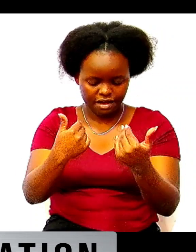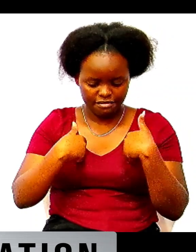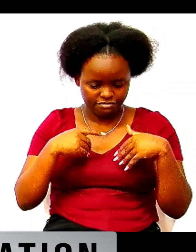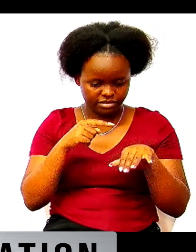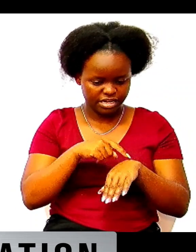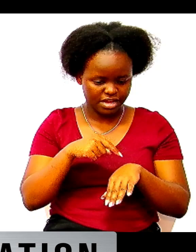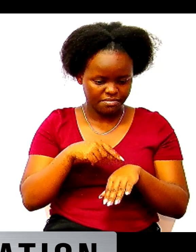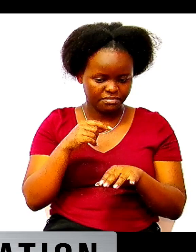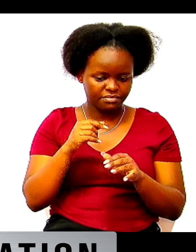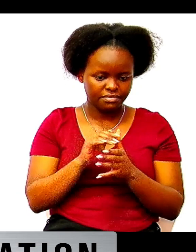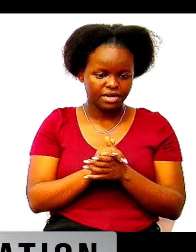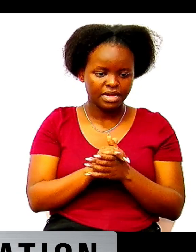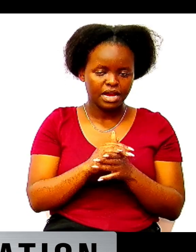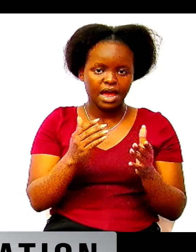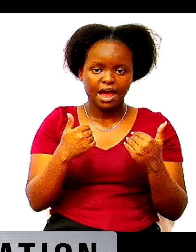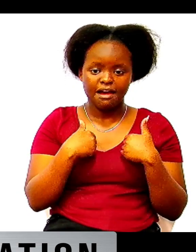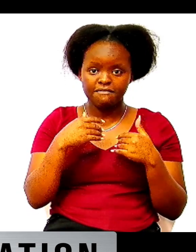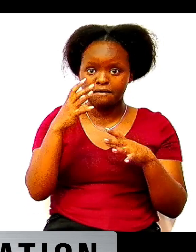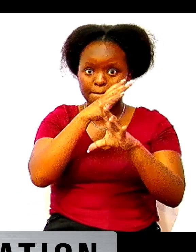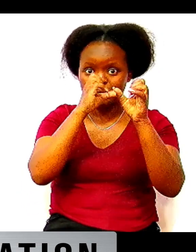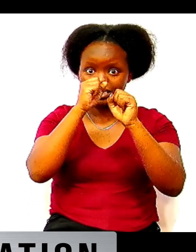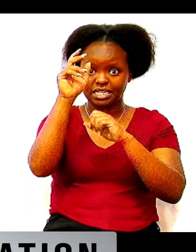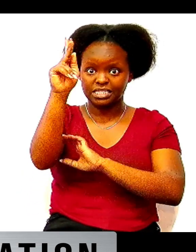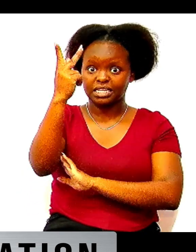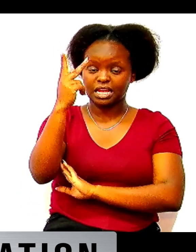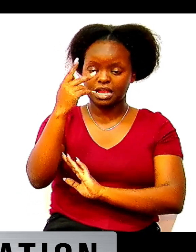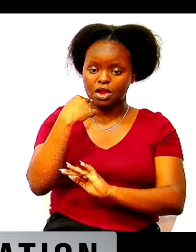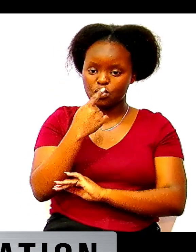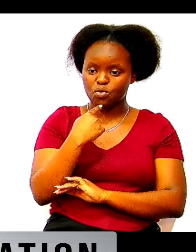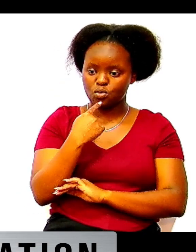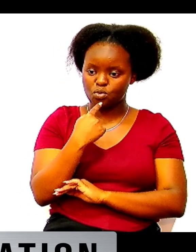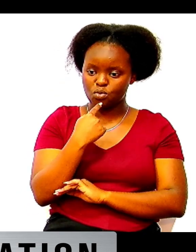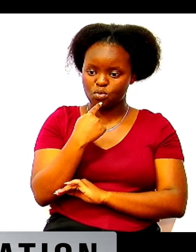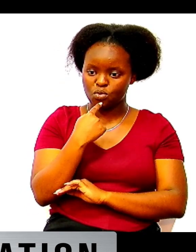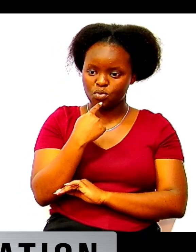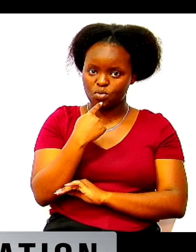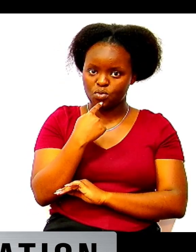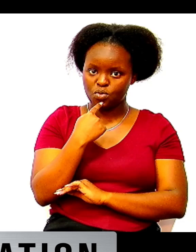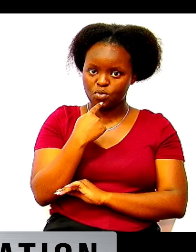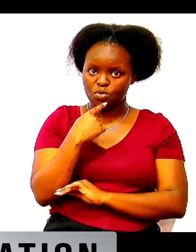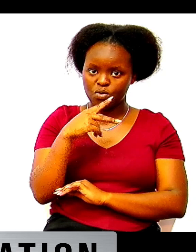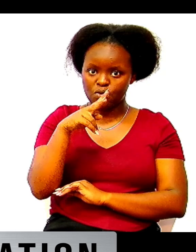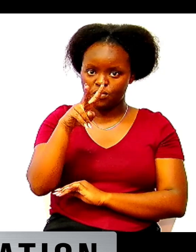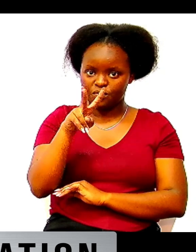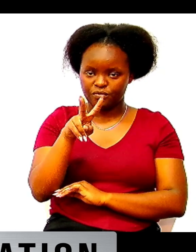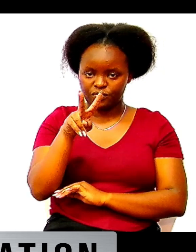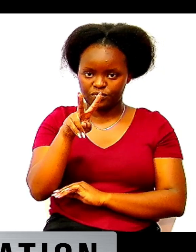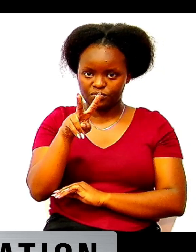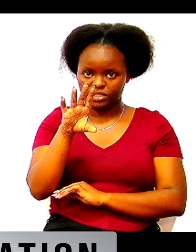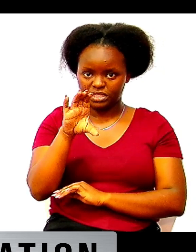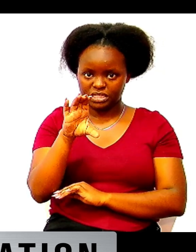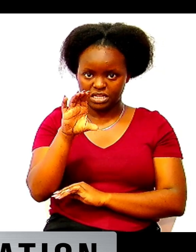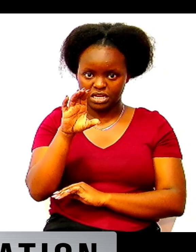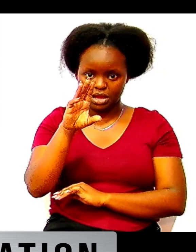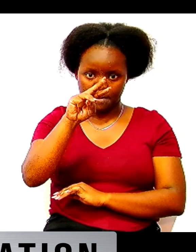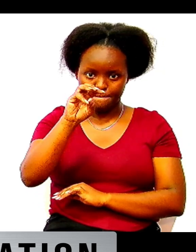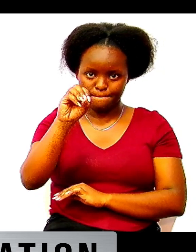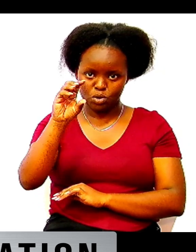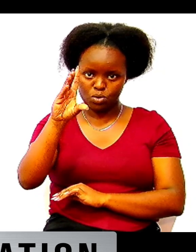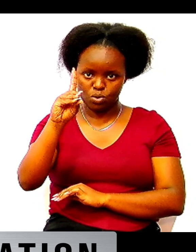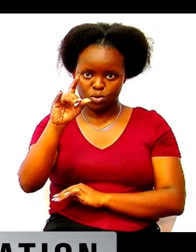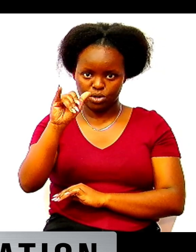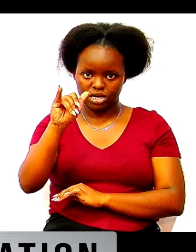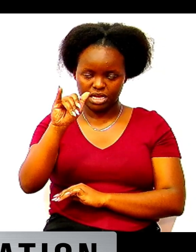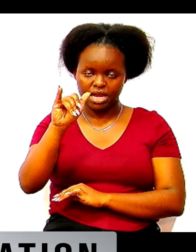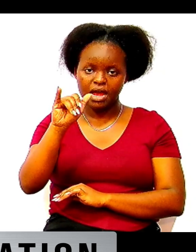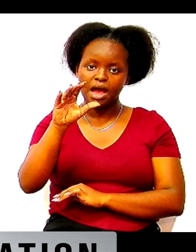when we were going to have a president in Kenya, who is the the vice president at that point, Yeah. Mudi Awori, and there was the